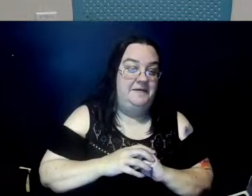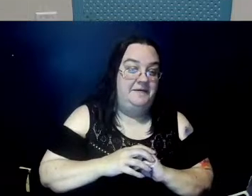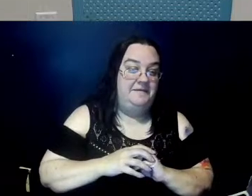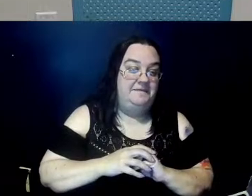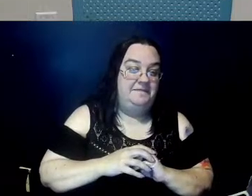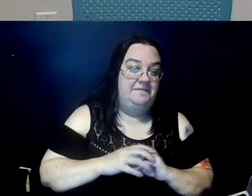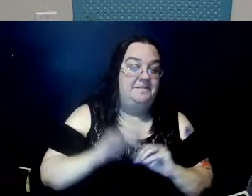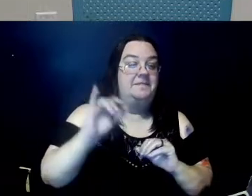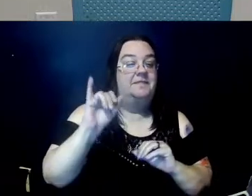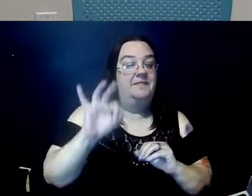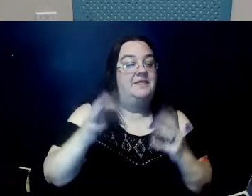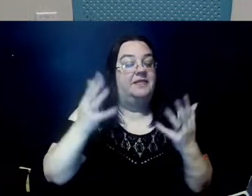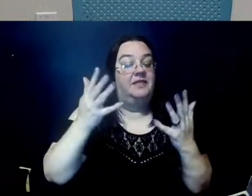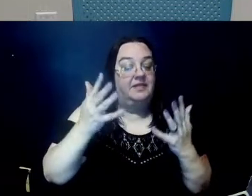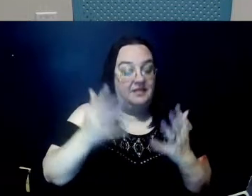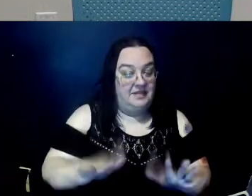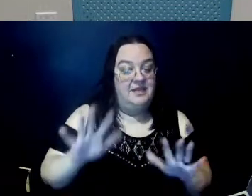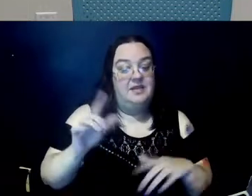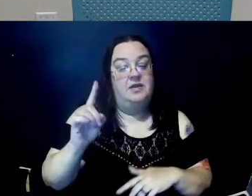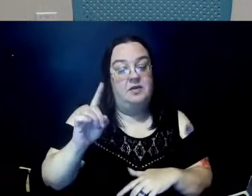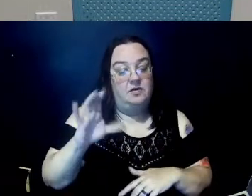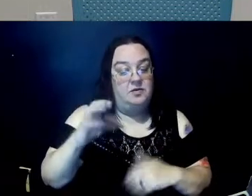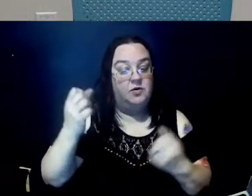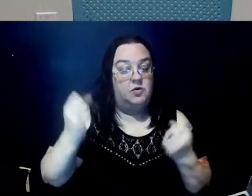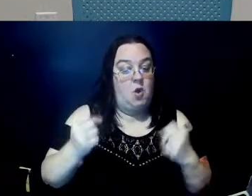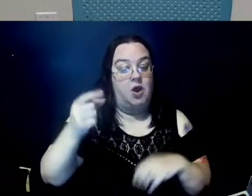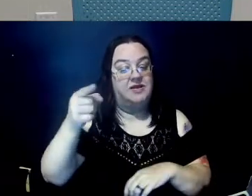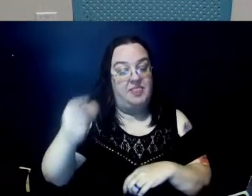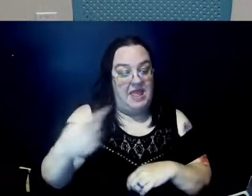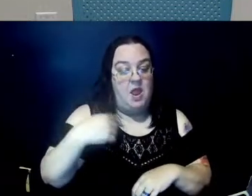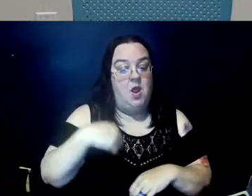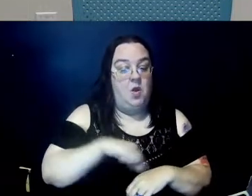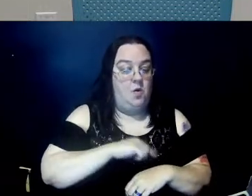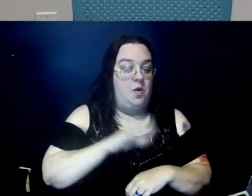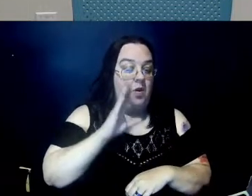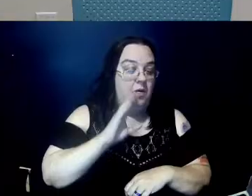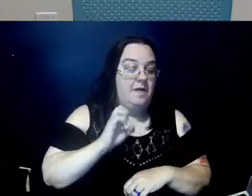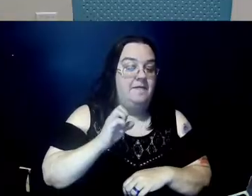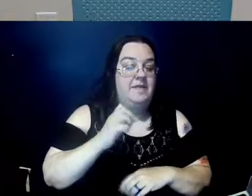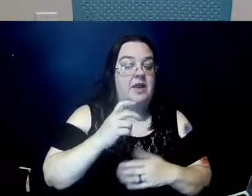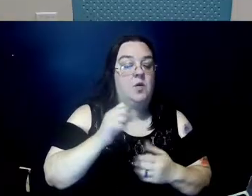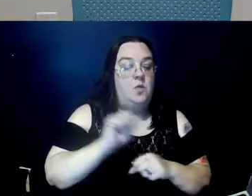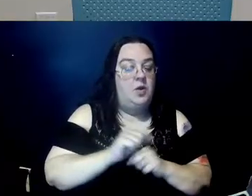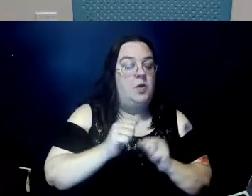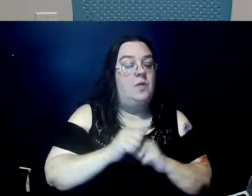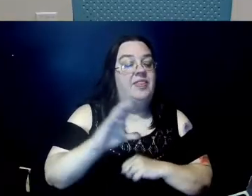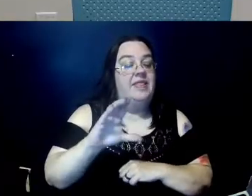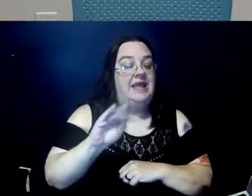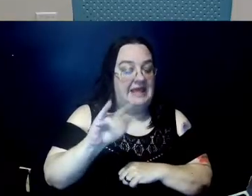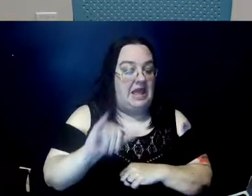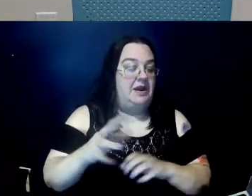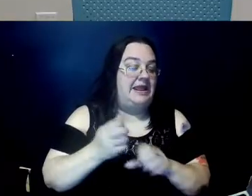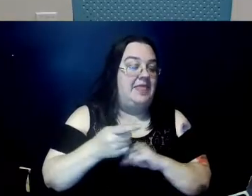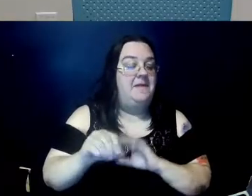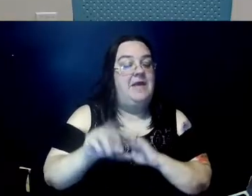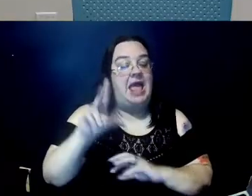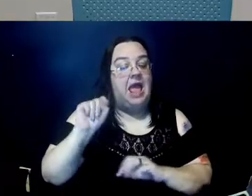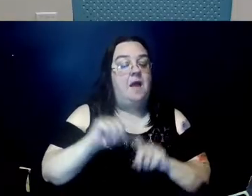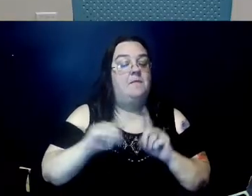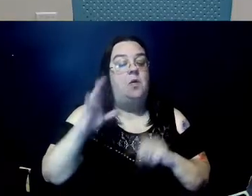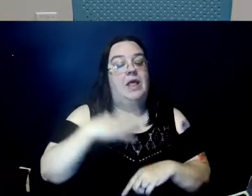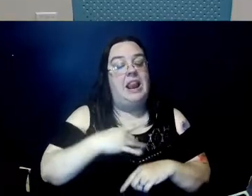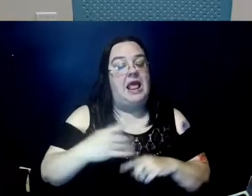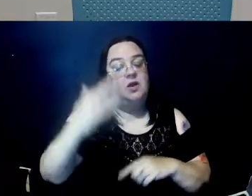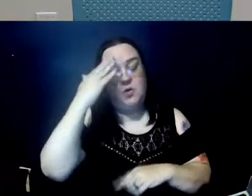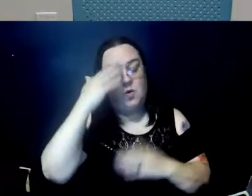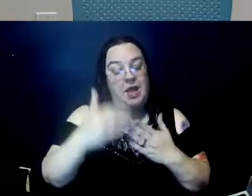If there's already 100 cars there, we'll be working with the county police just to get them out of there, but we would like to know ahead of time. And we